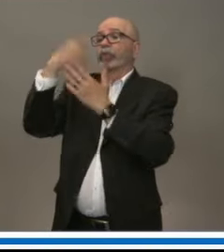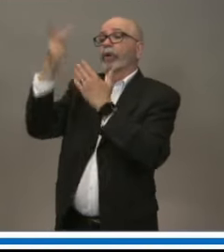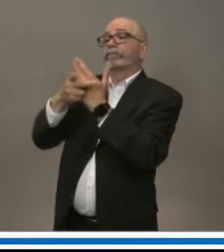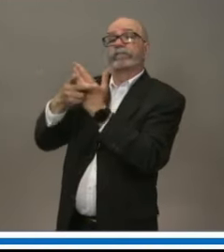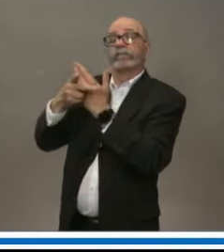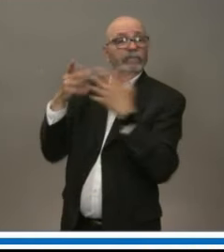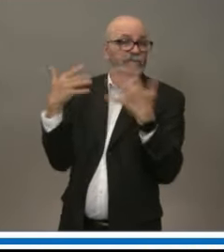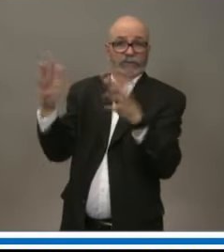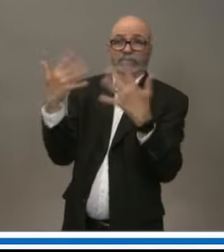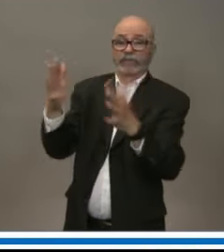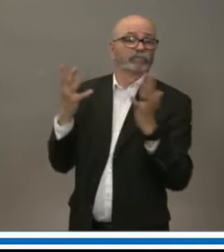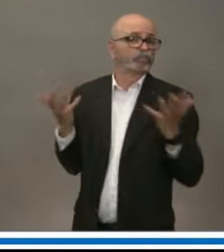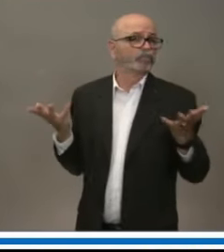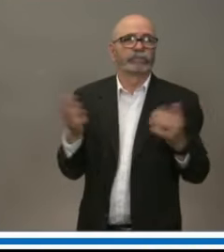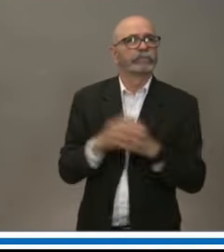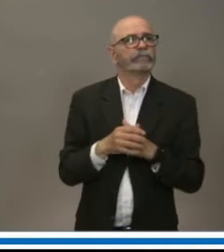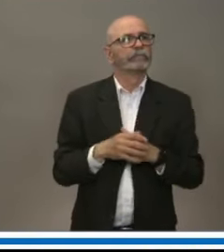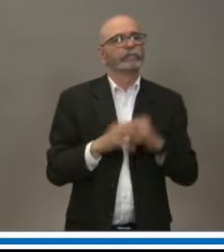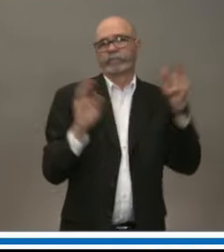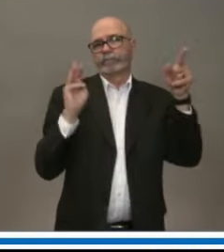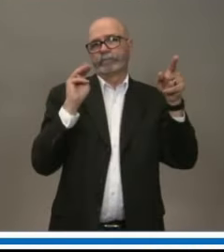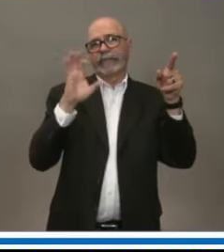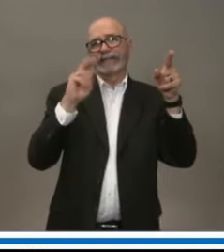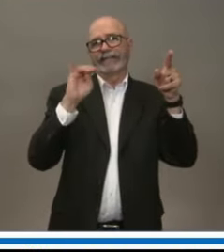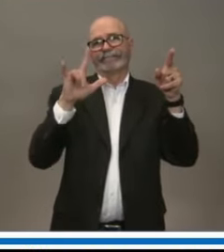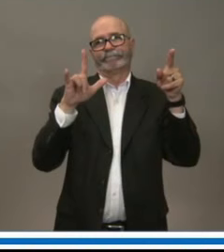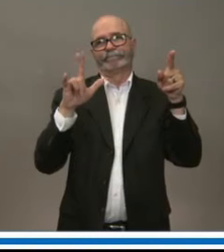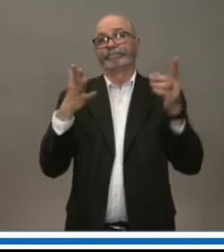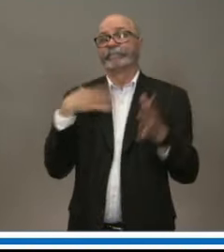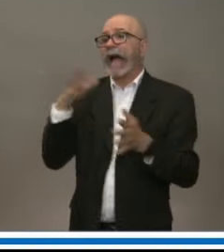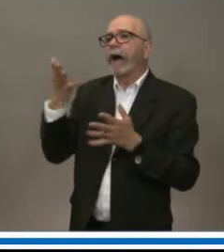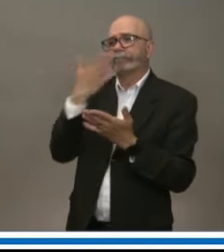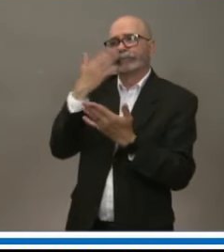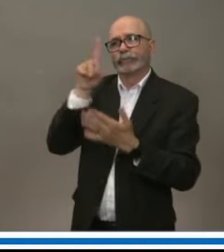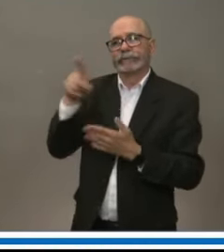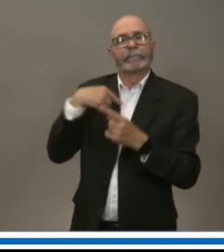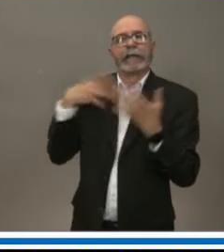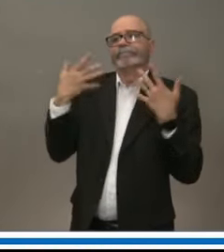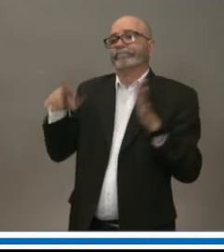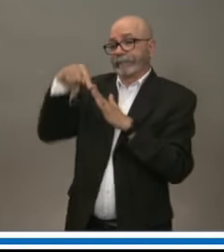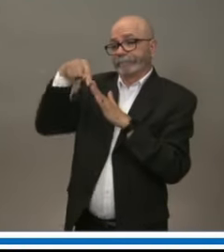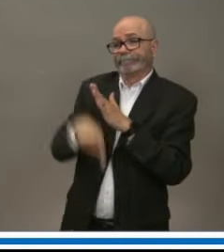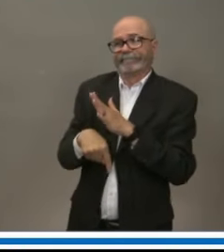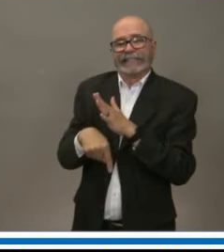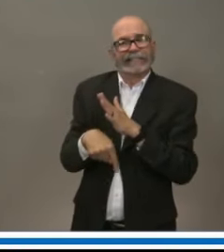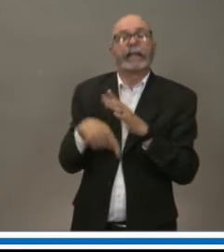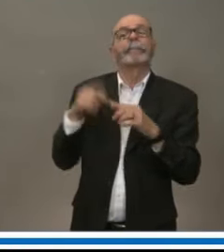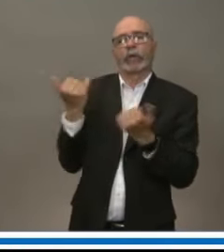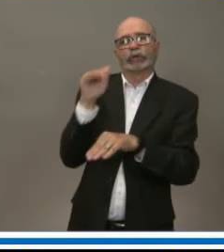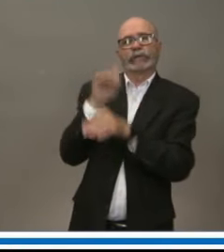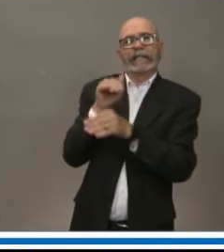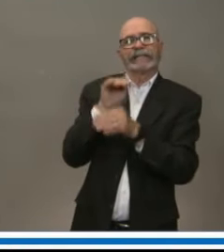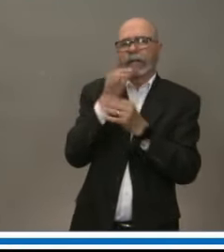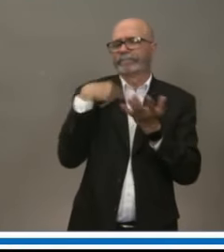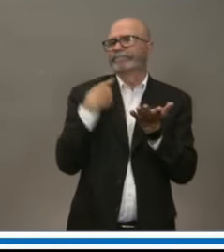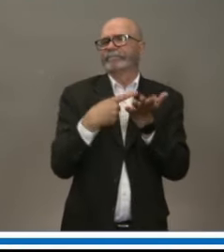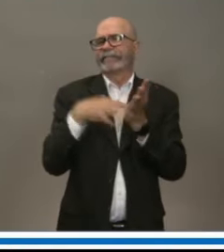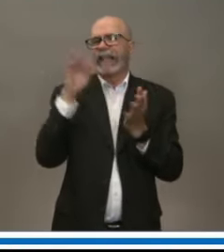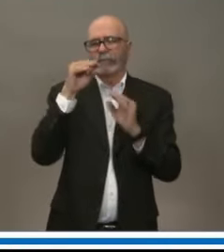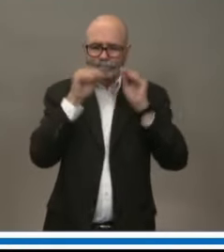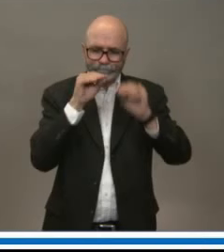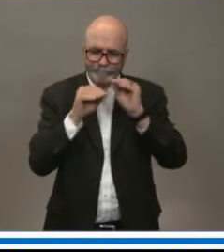that we don't know yet. I think in the release they said the Prime Minister will be talking about that tonight with premiers on first blush, anything